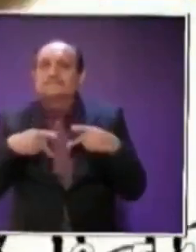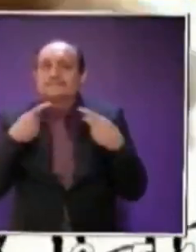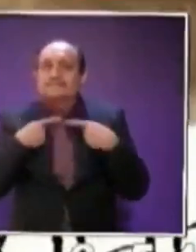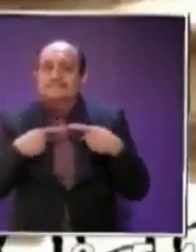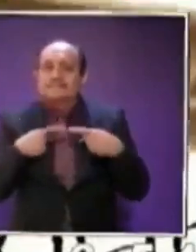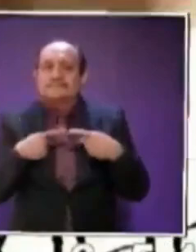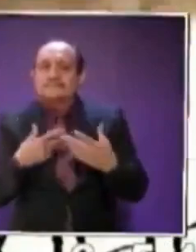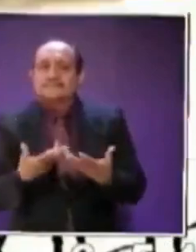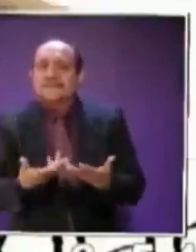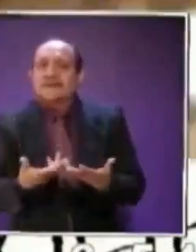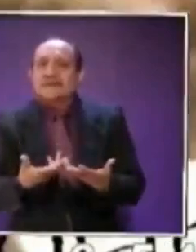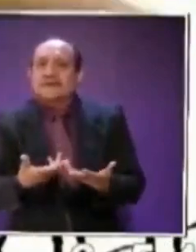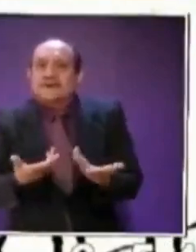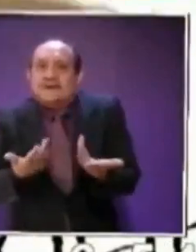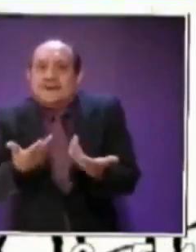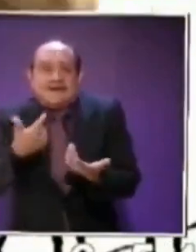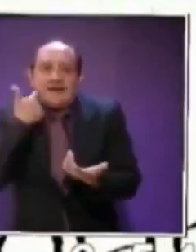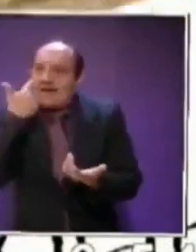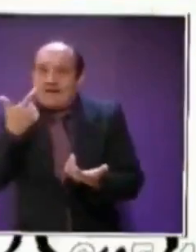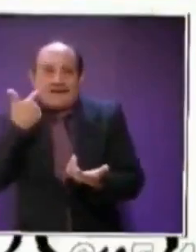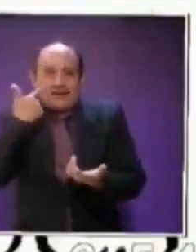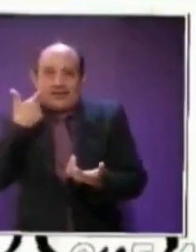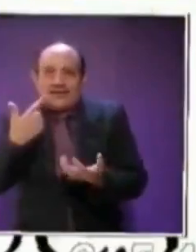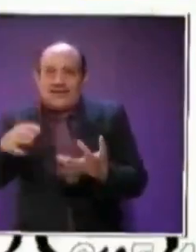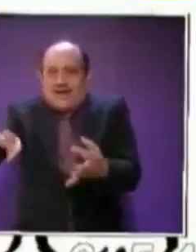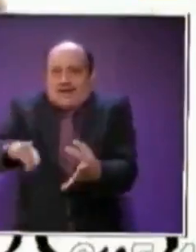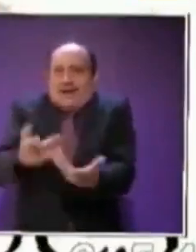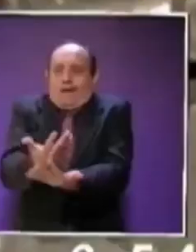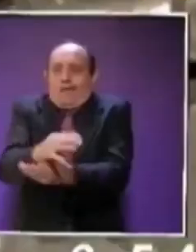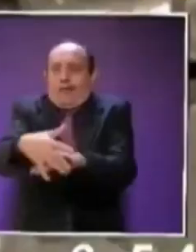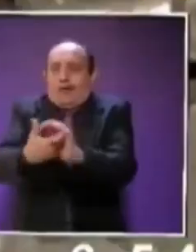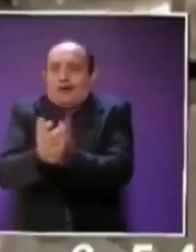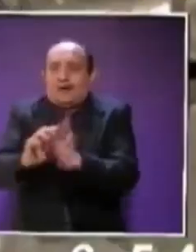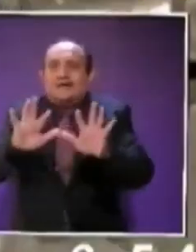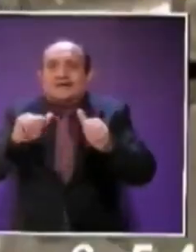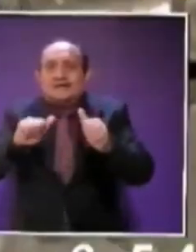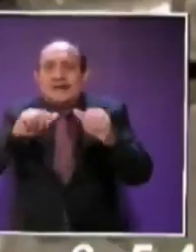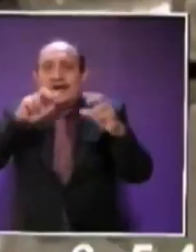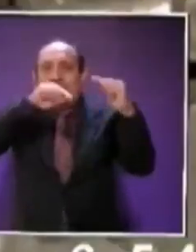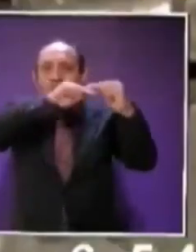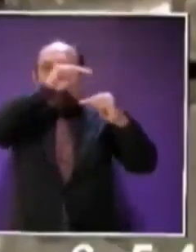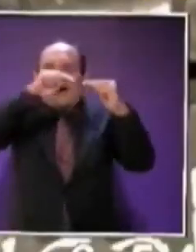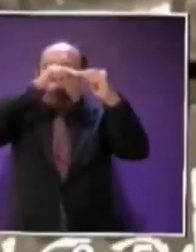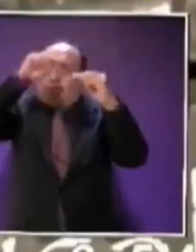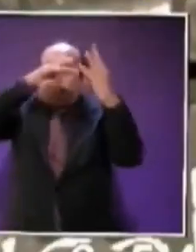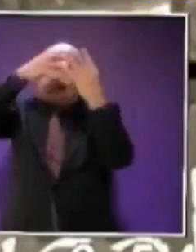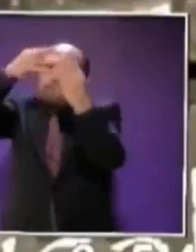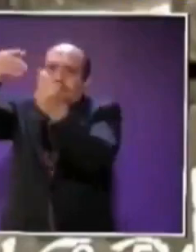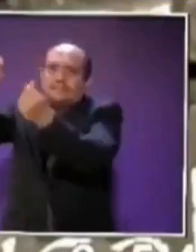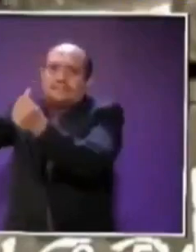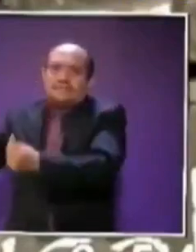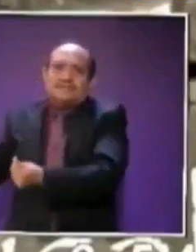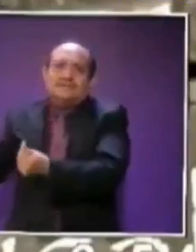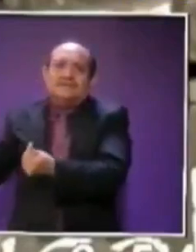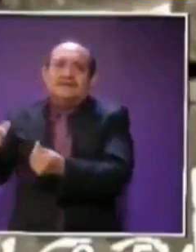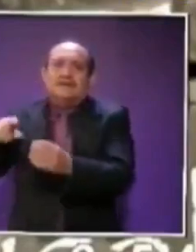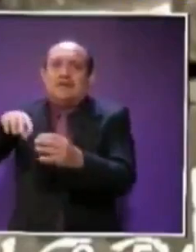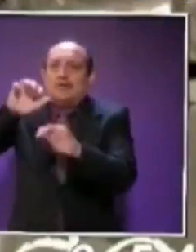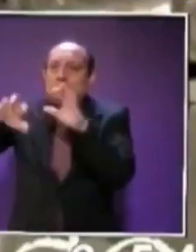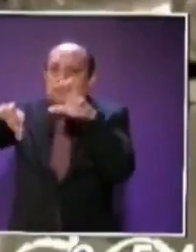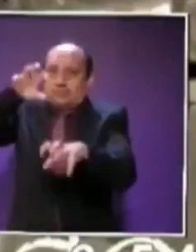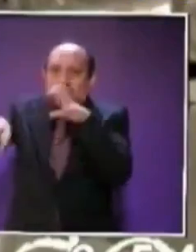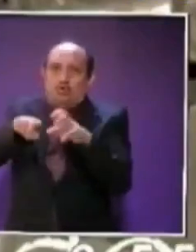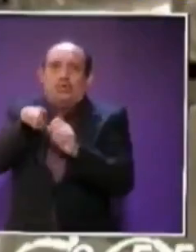gente que no se quería mojar. Ya se van las nubes con su